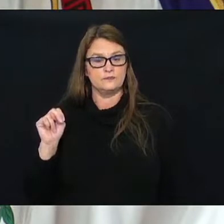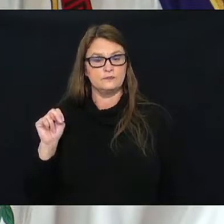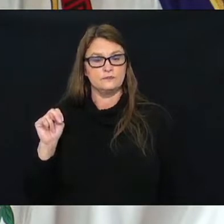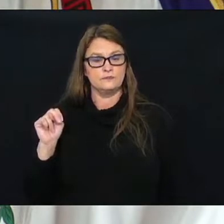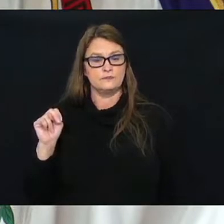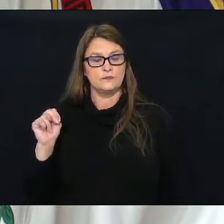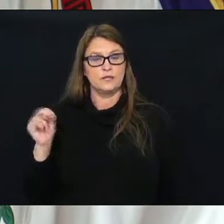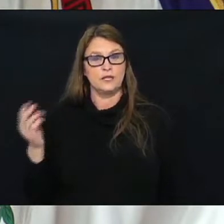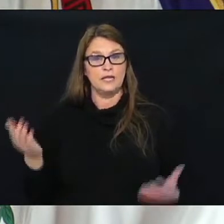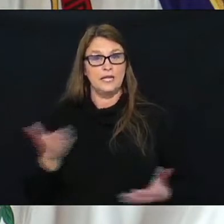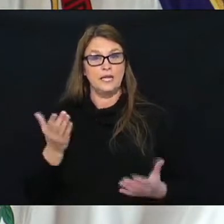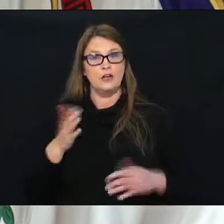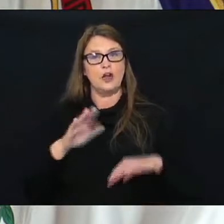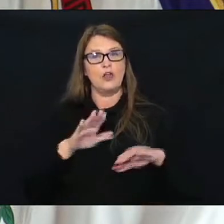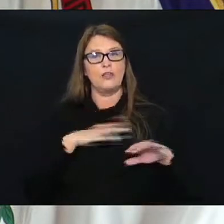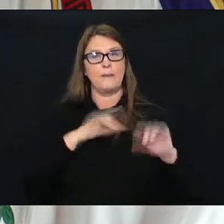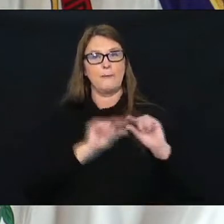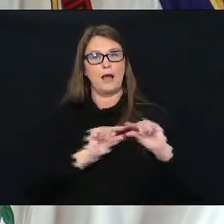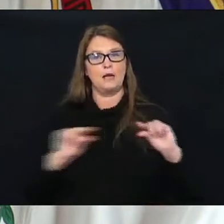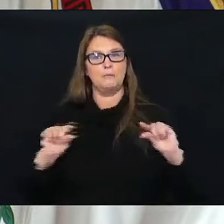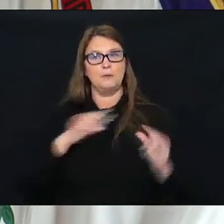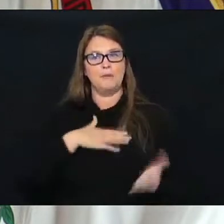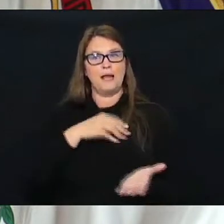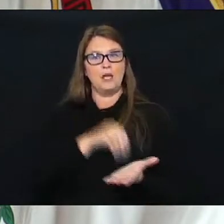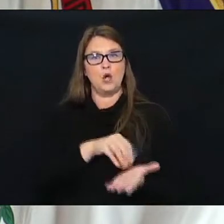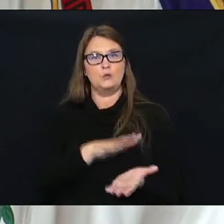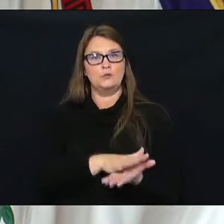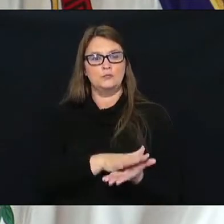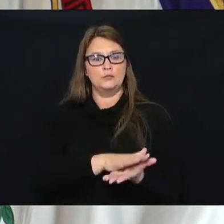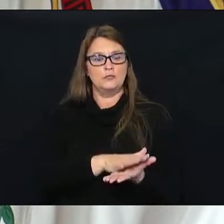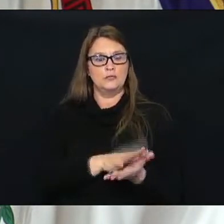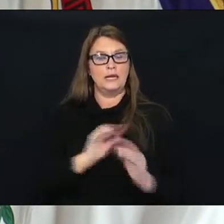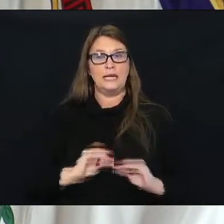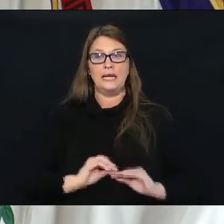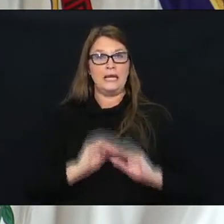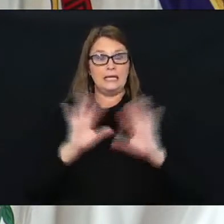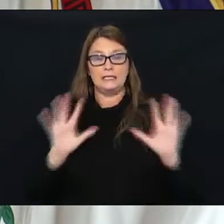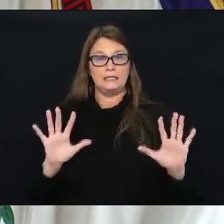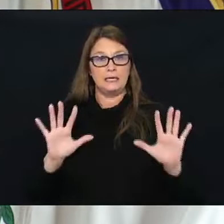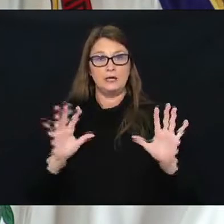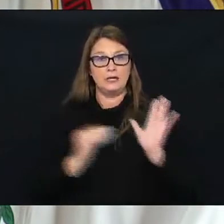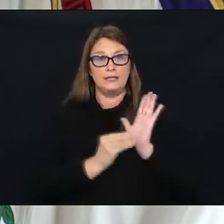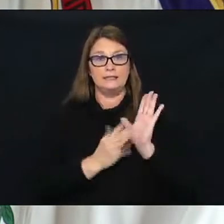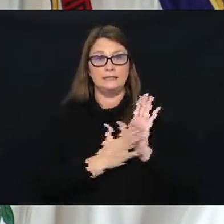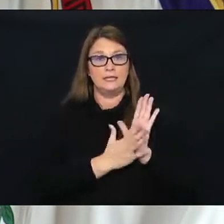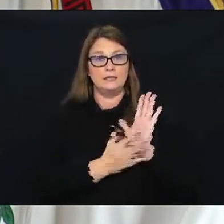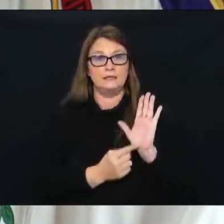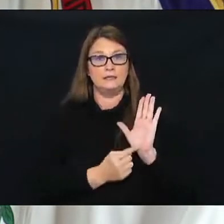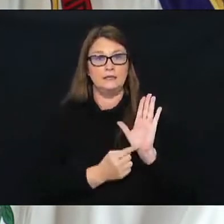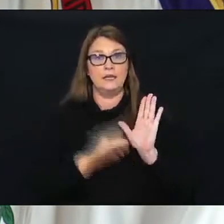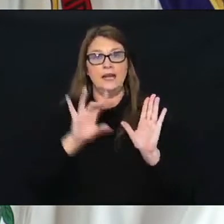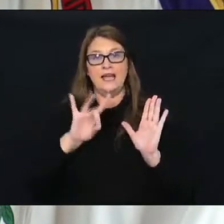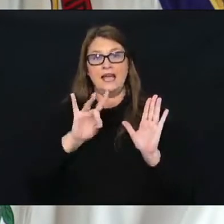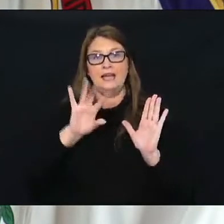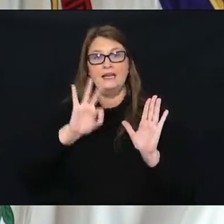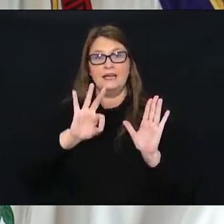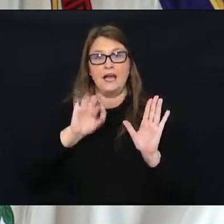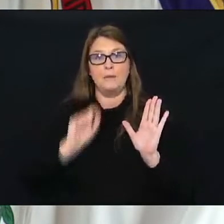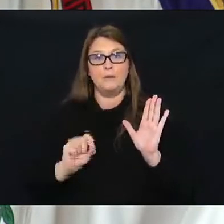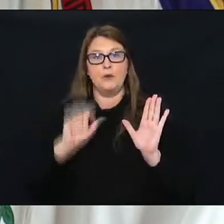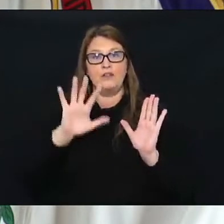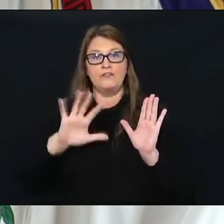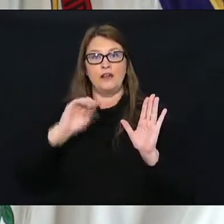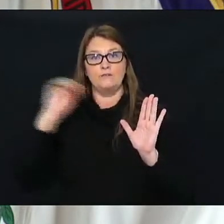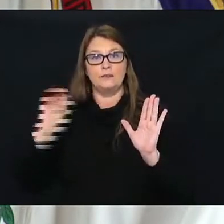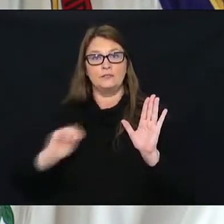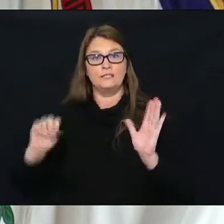Right here on the bottom of my notes, it clearly says there's 89.5% of the